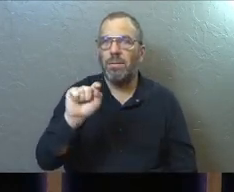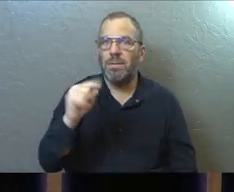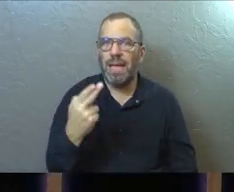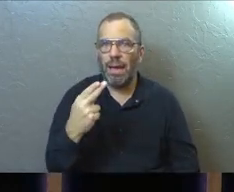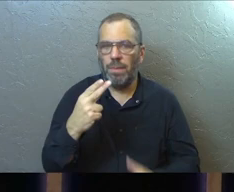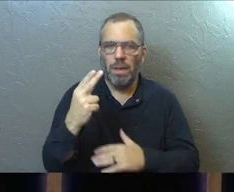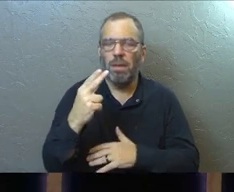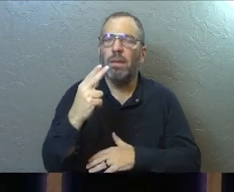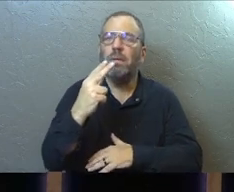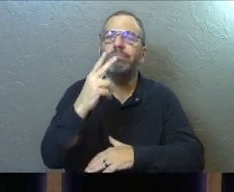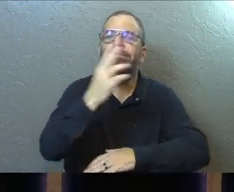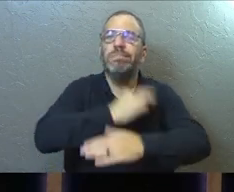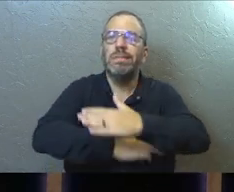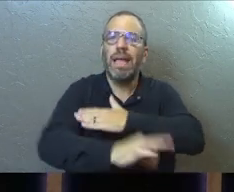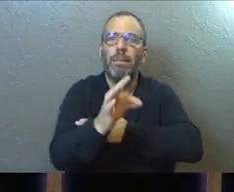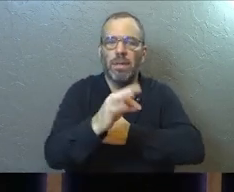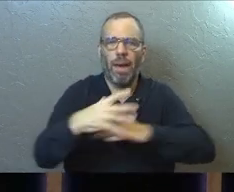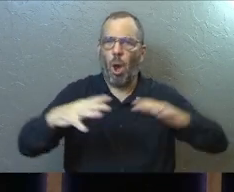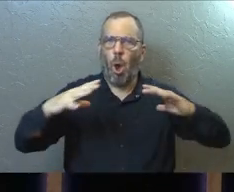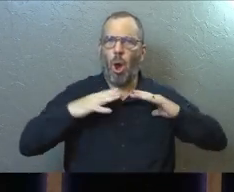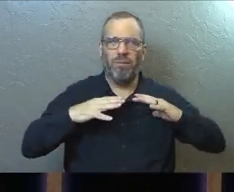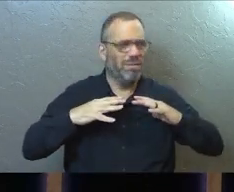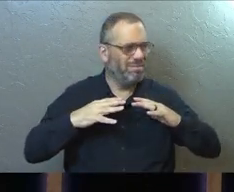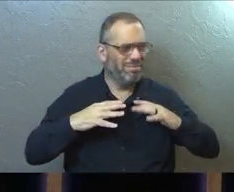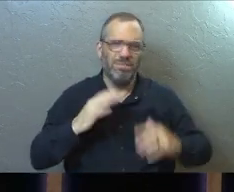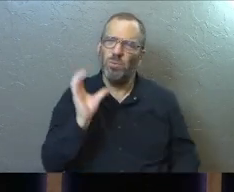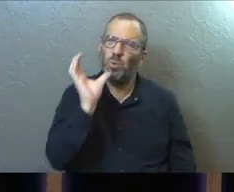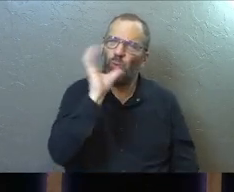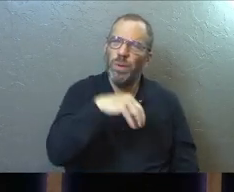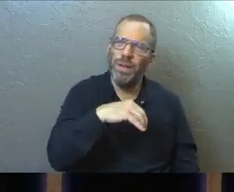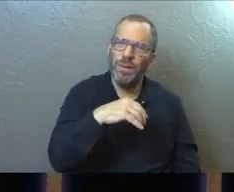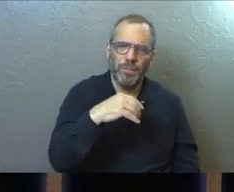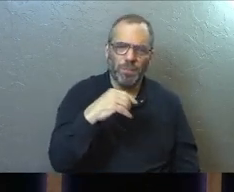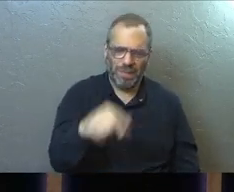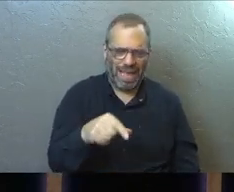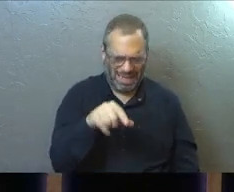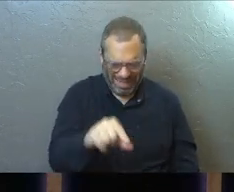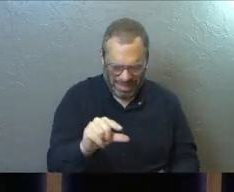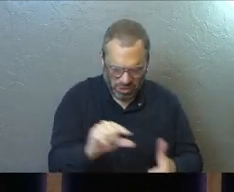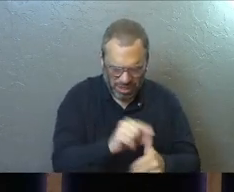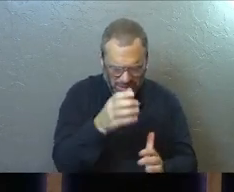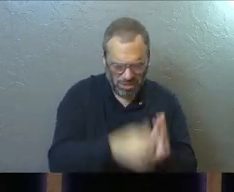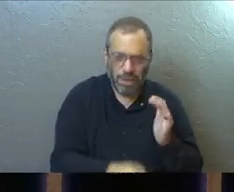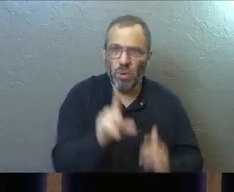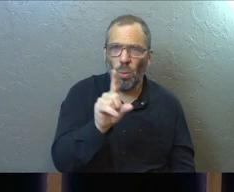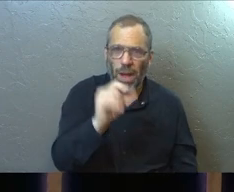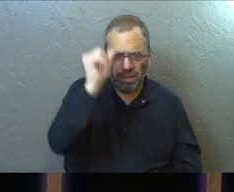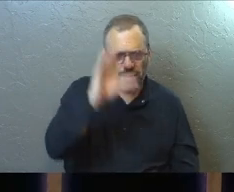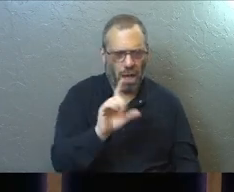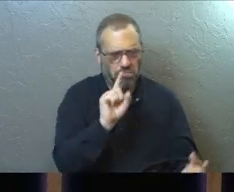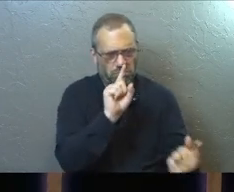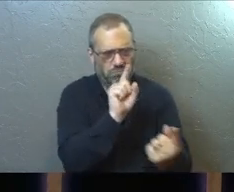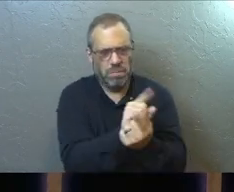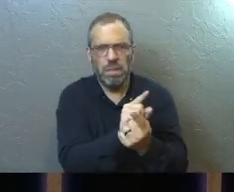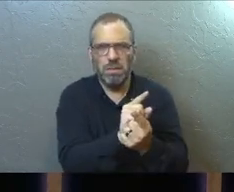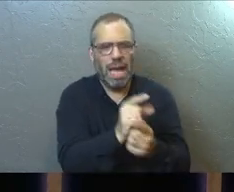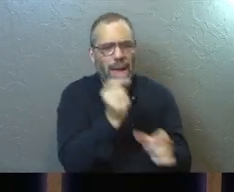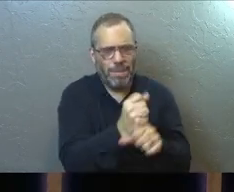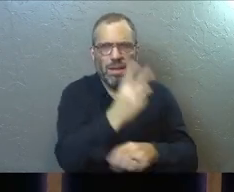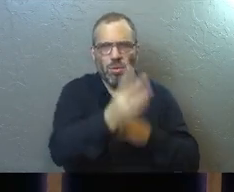going to talk about taking a day off. Isn't it weird that right there in Genesis 1, God comes right